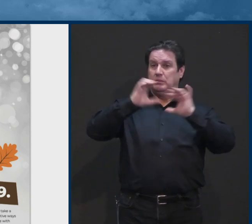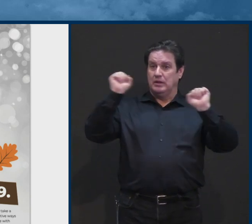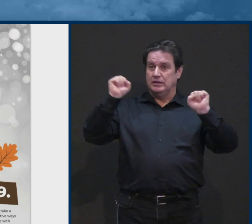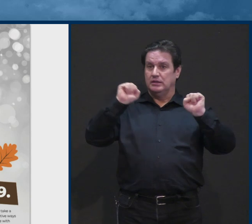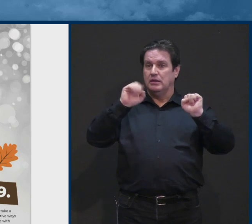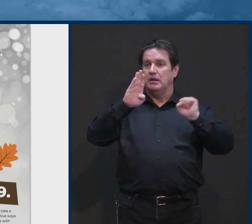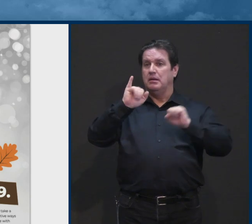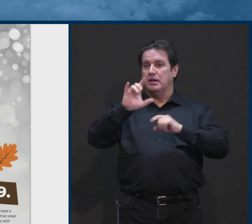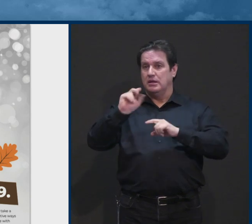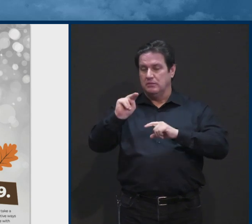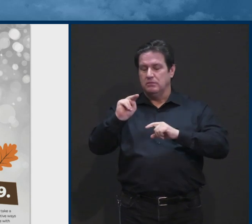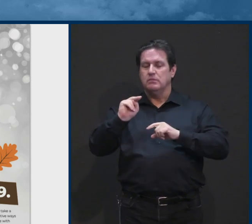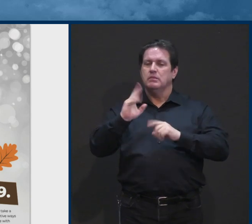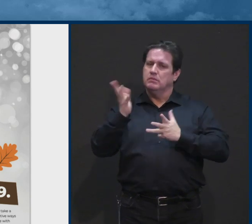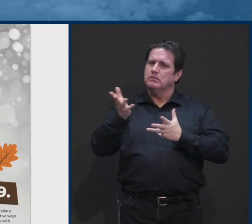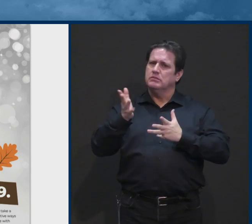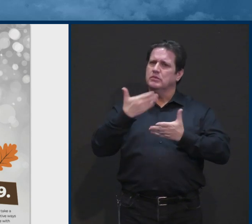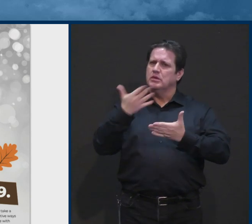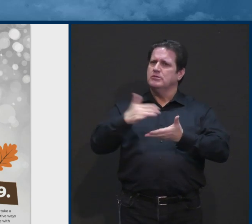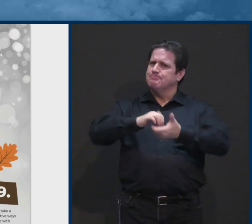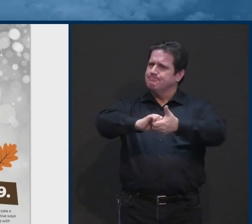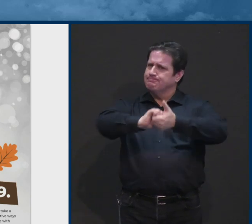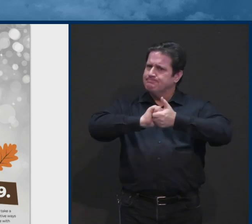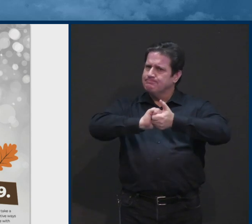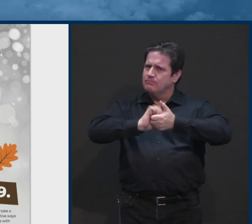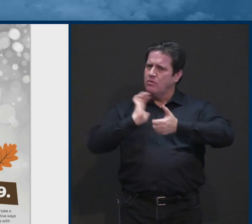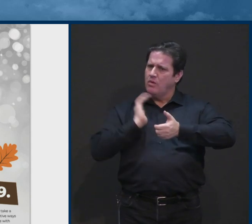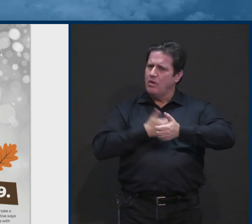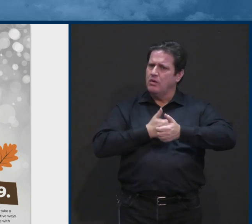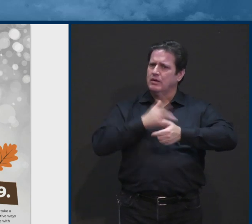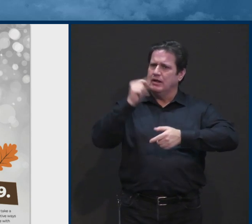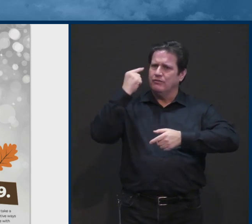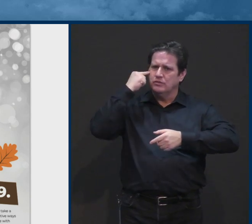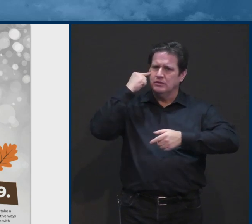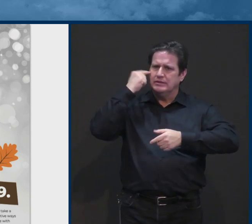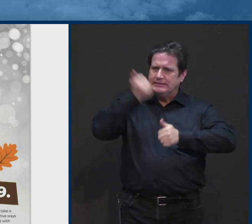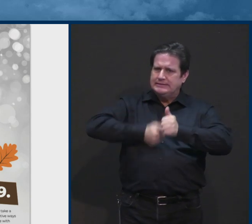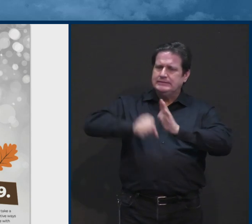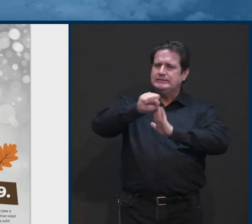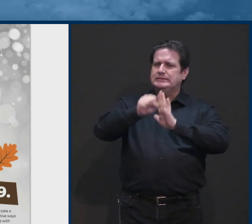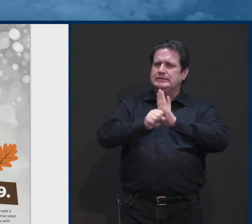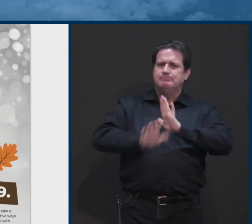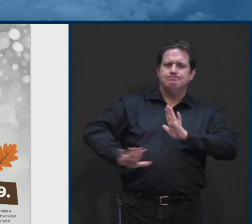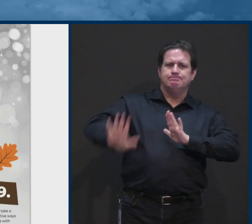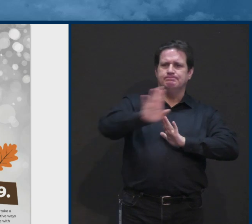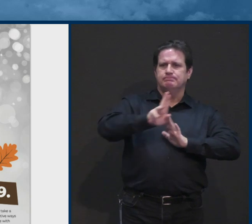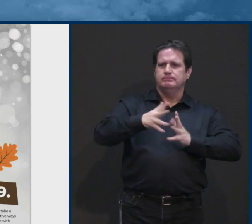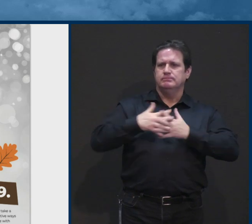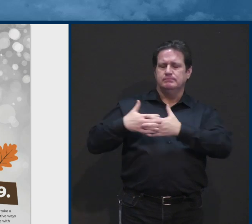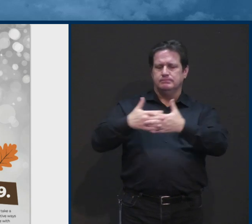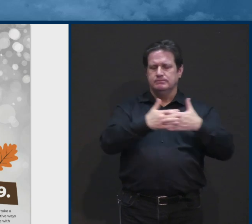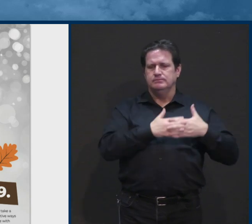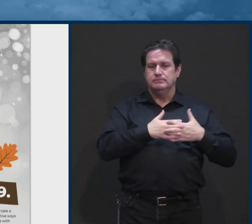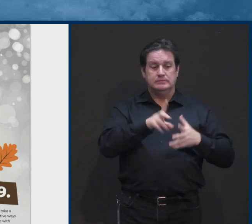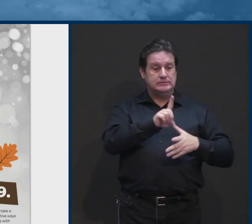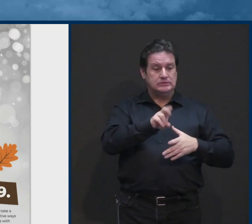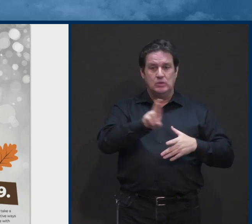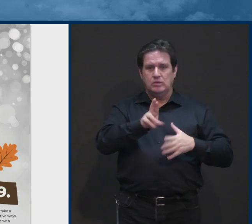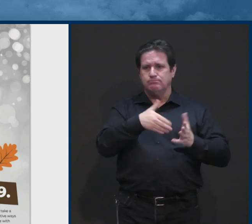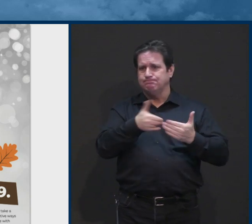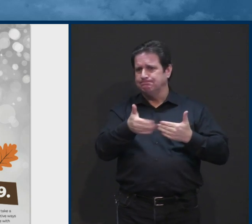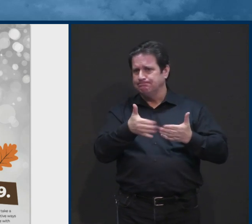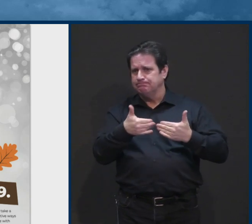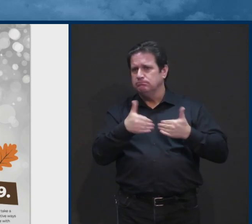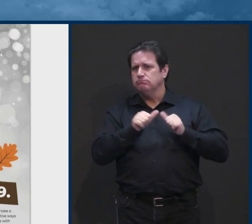United States and will be a great partner for all of us governors in every state across the country, Democrat and Republican, as